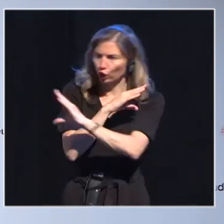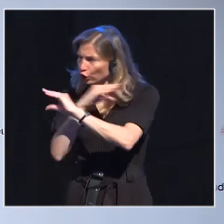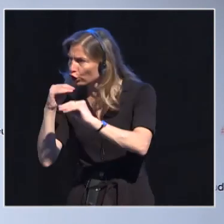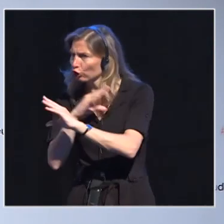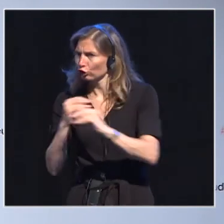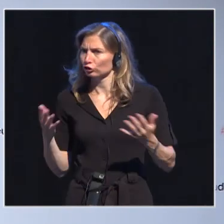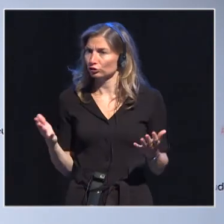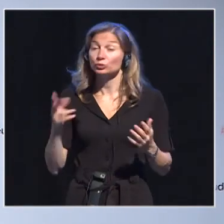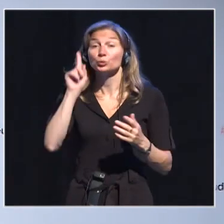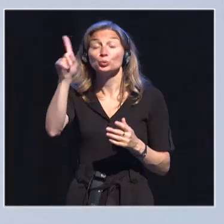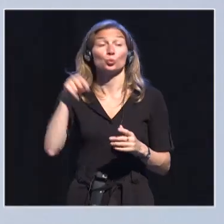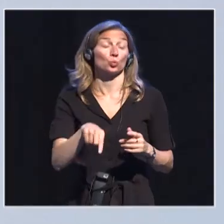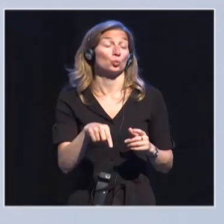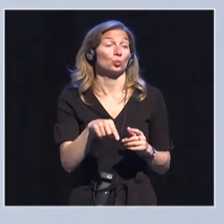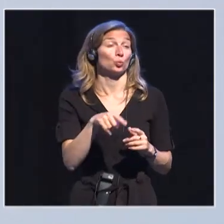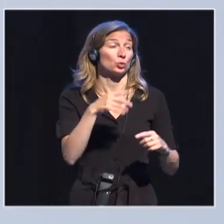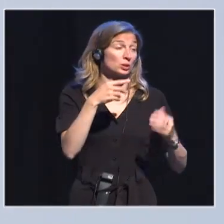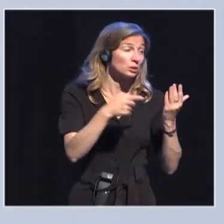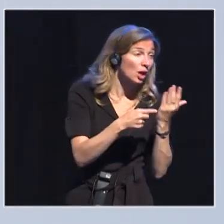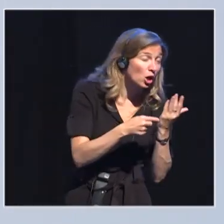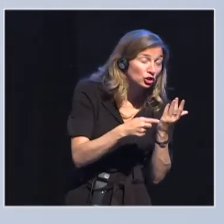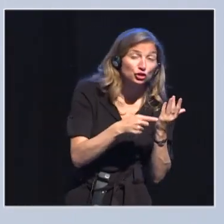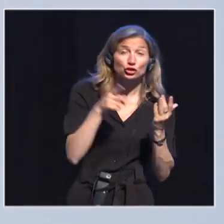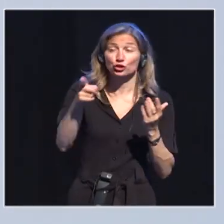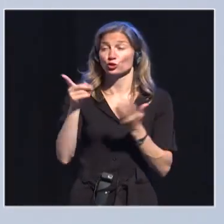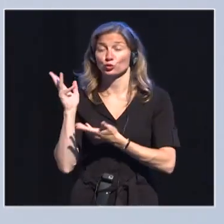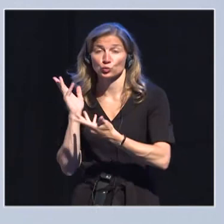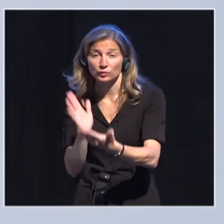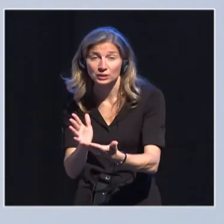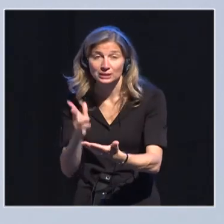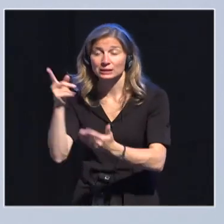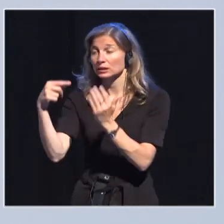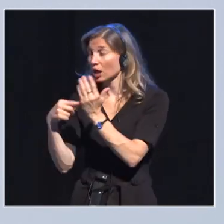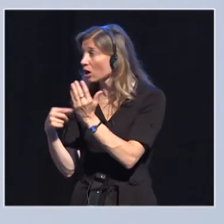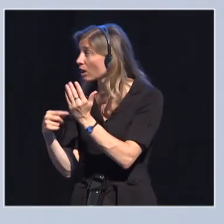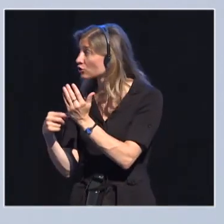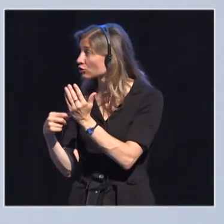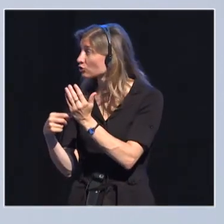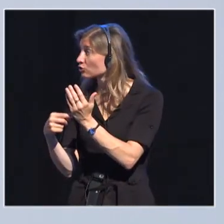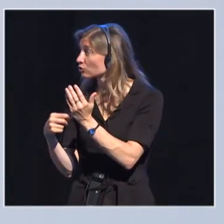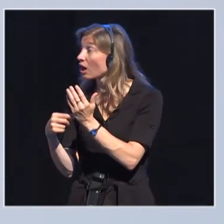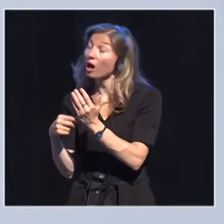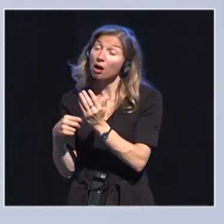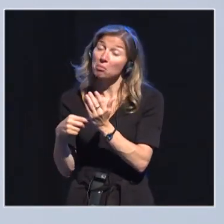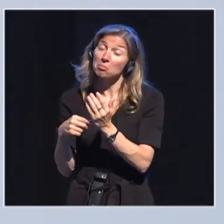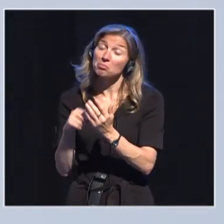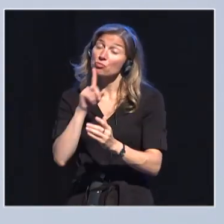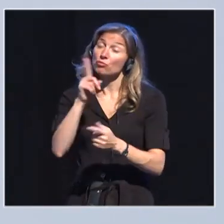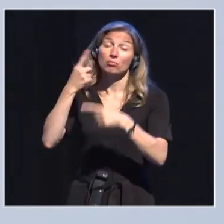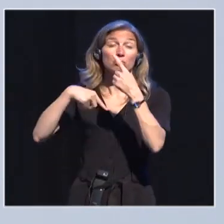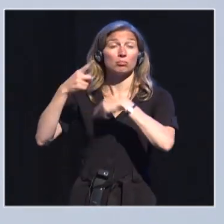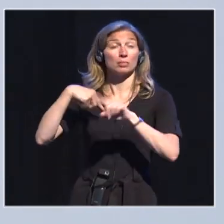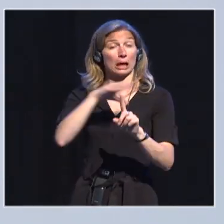role of digital technologies and services in EU development policy was first recognized as in a